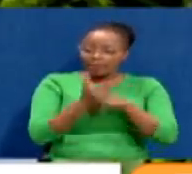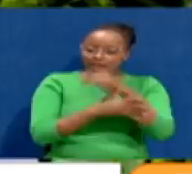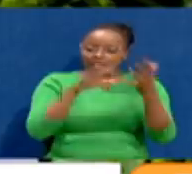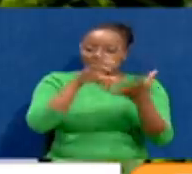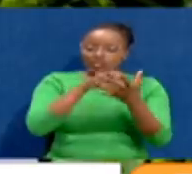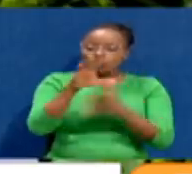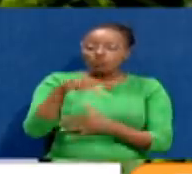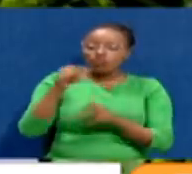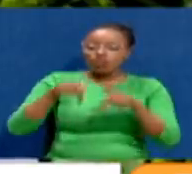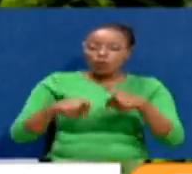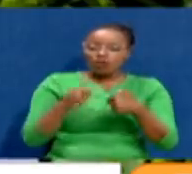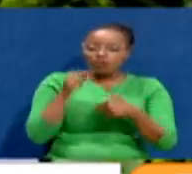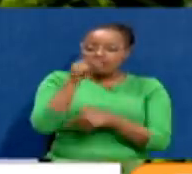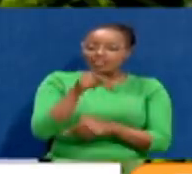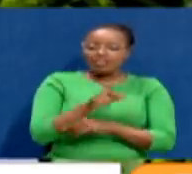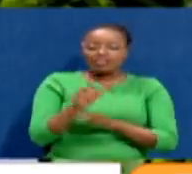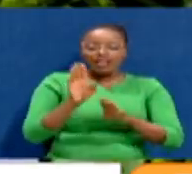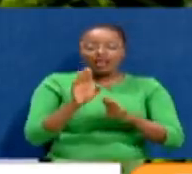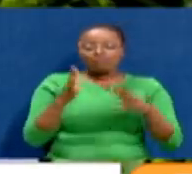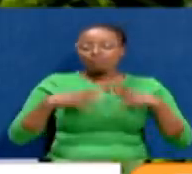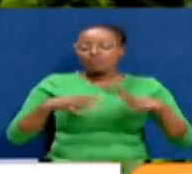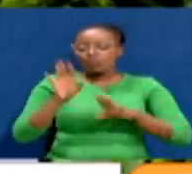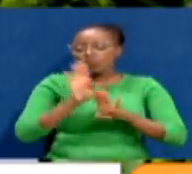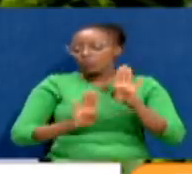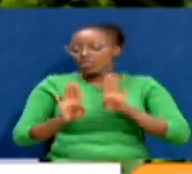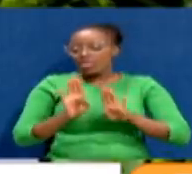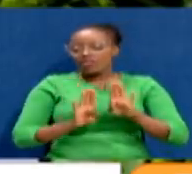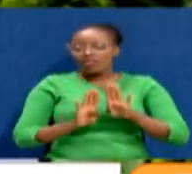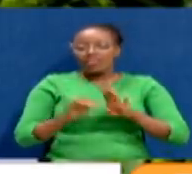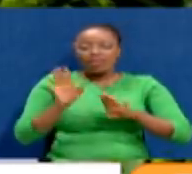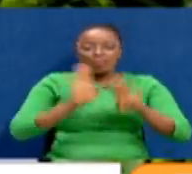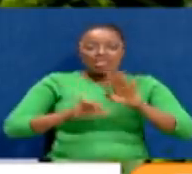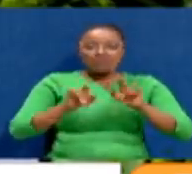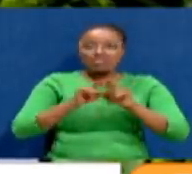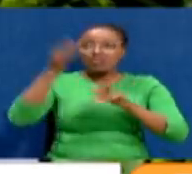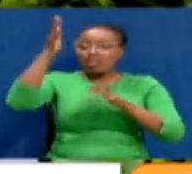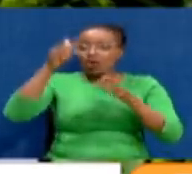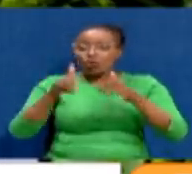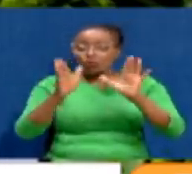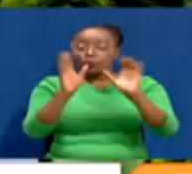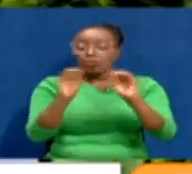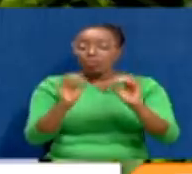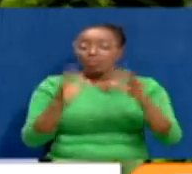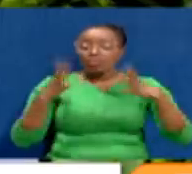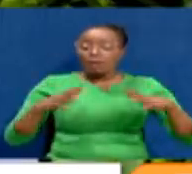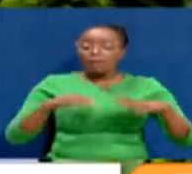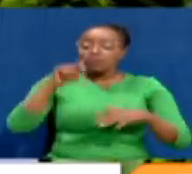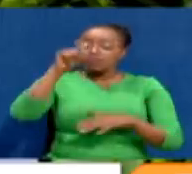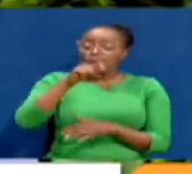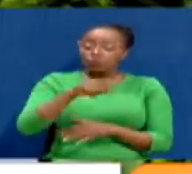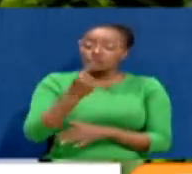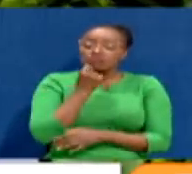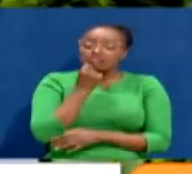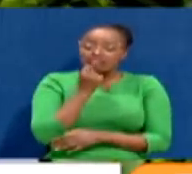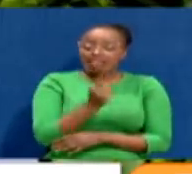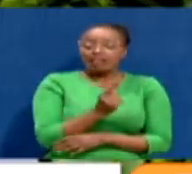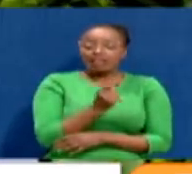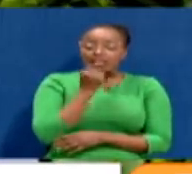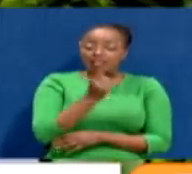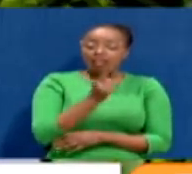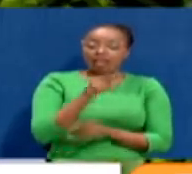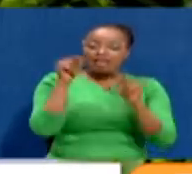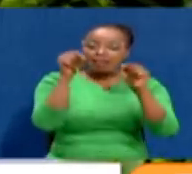ourselves in, those are immoral people. They behave in a godly manner. These are people who should be called out for who they are. I